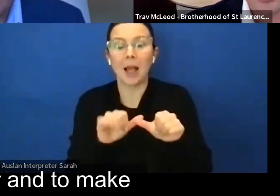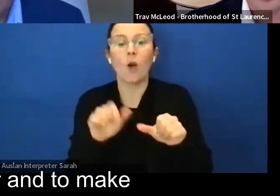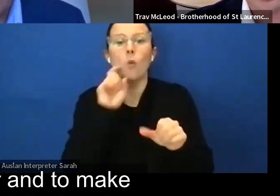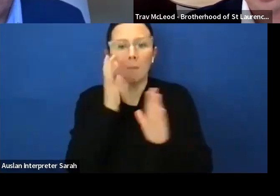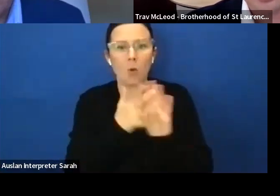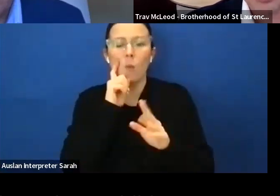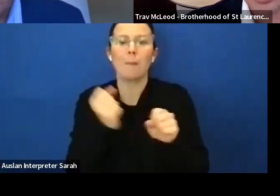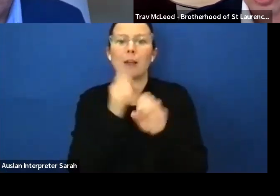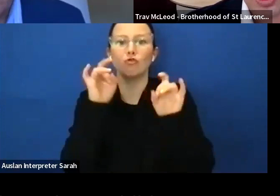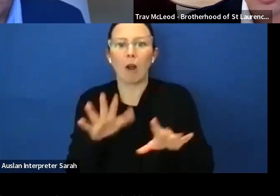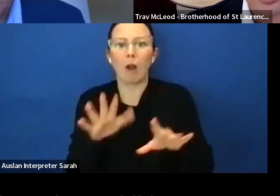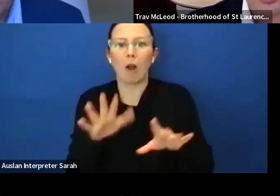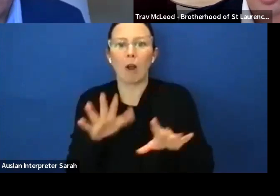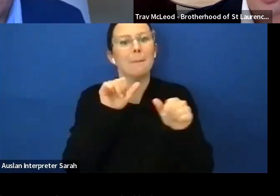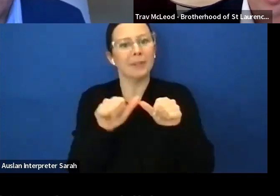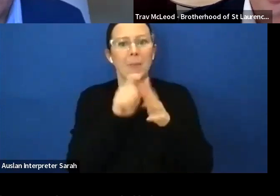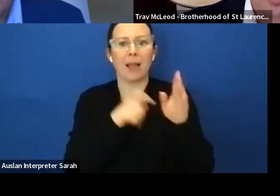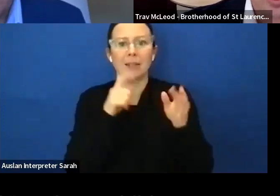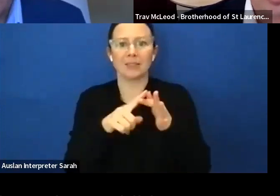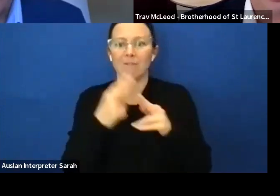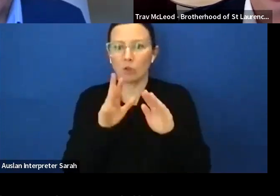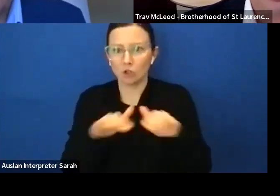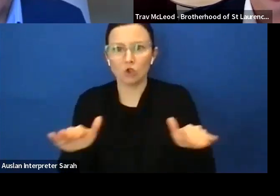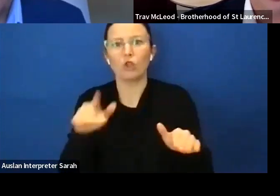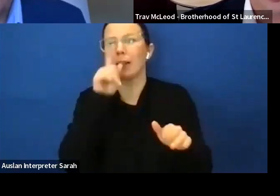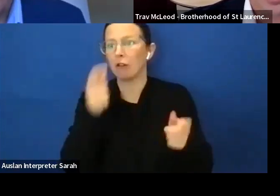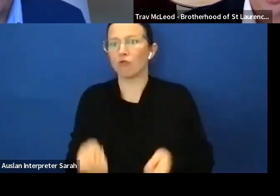better place to be a child and to raise a child.